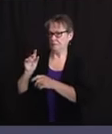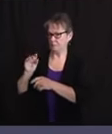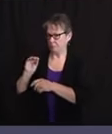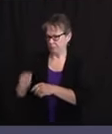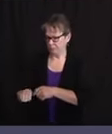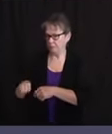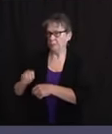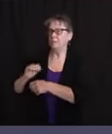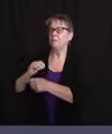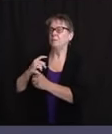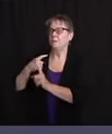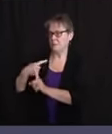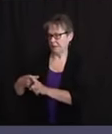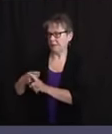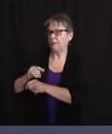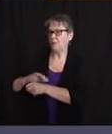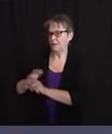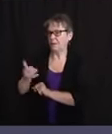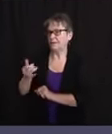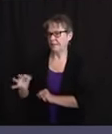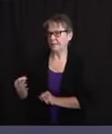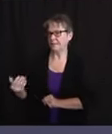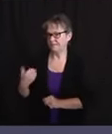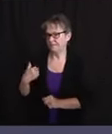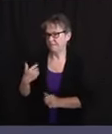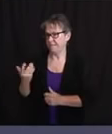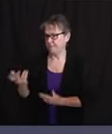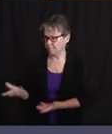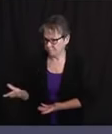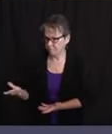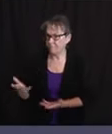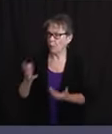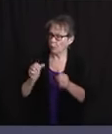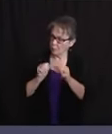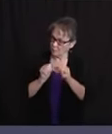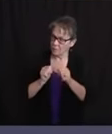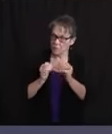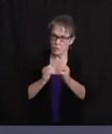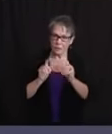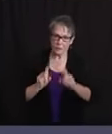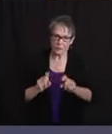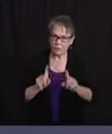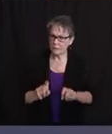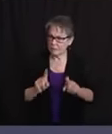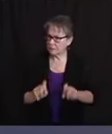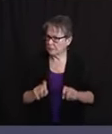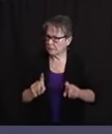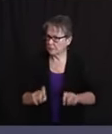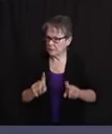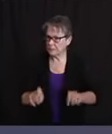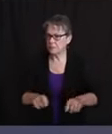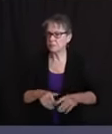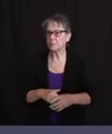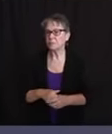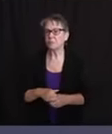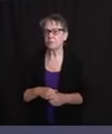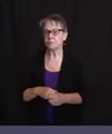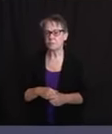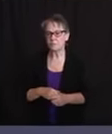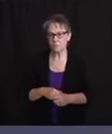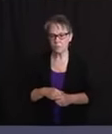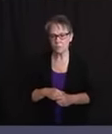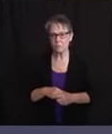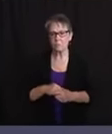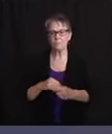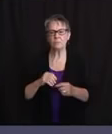testing. We've partnered with local federally qualified health centers to ensure that migrant workers, our